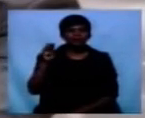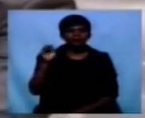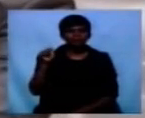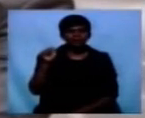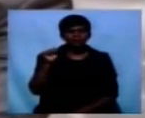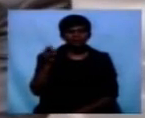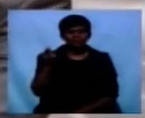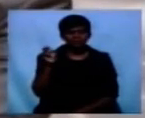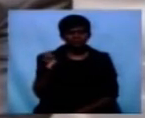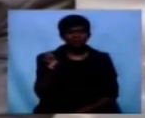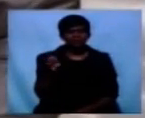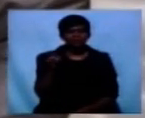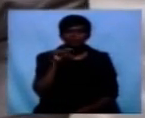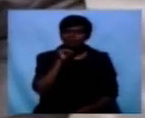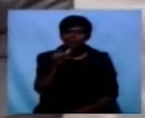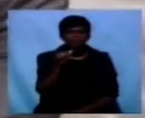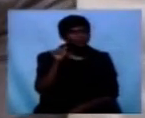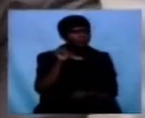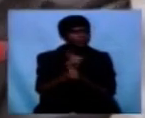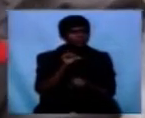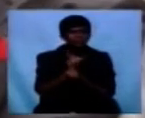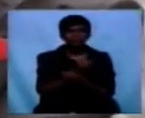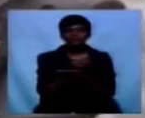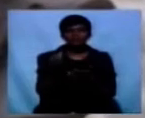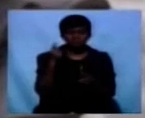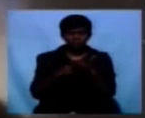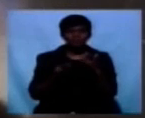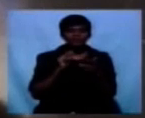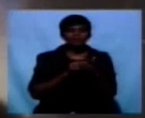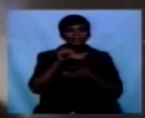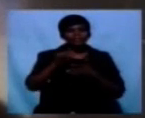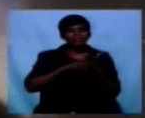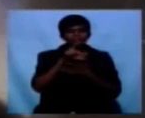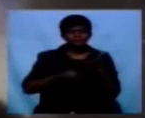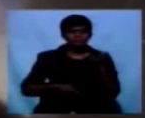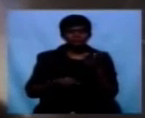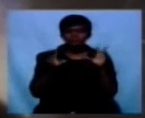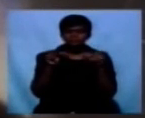not just a performance failure that we shall revoke, a performance bond.